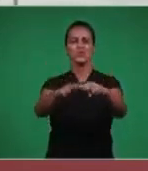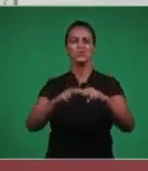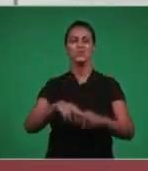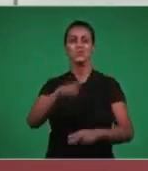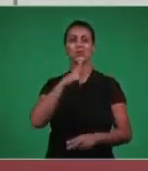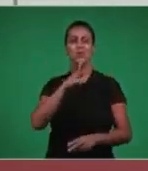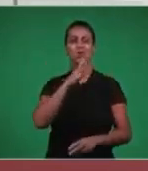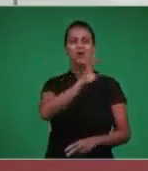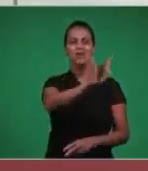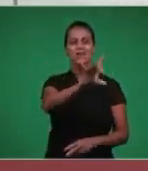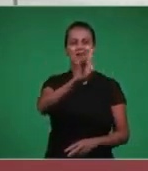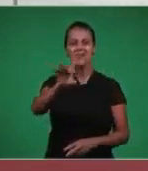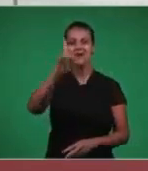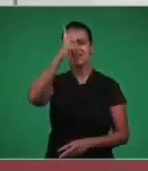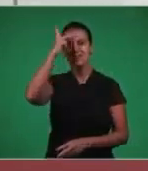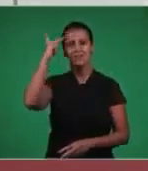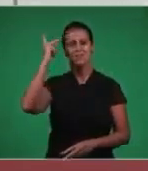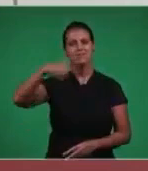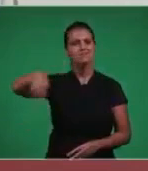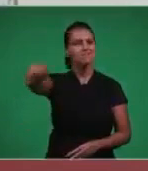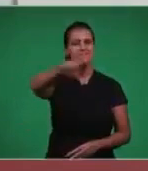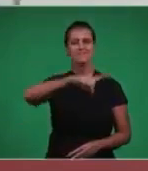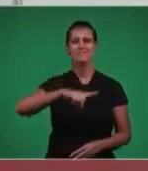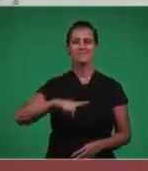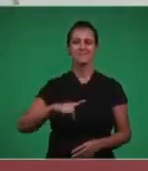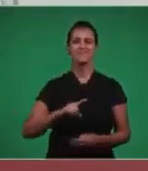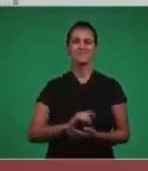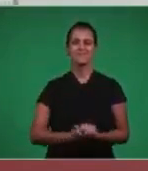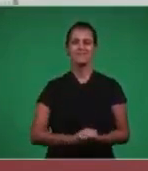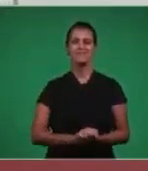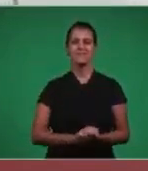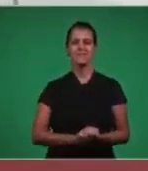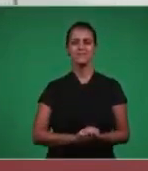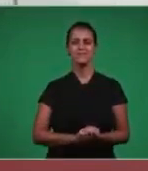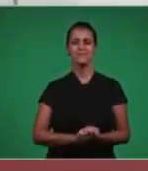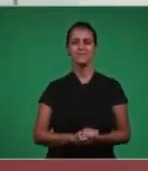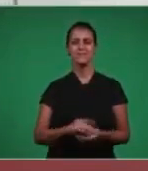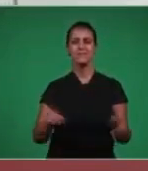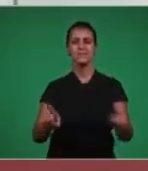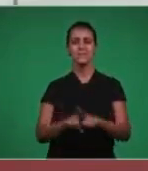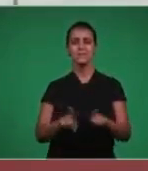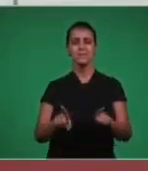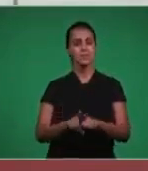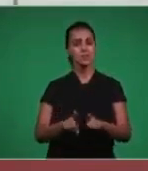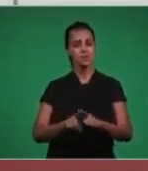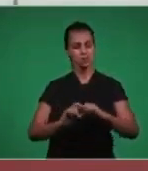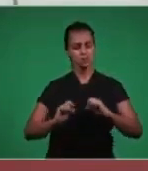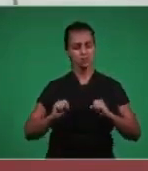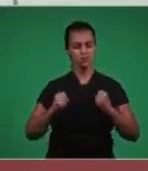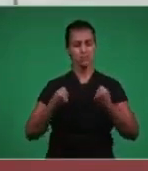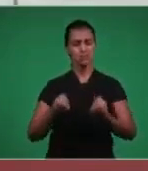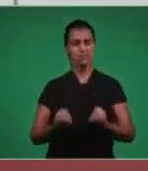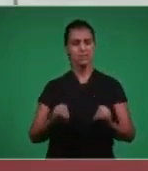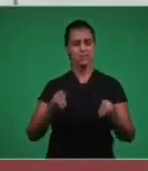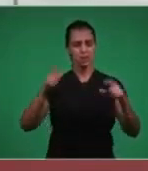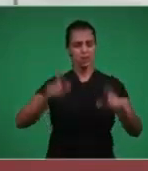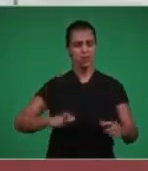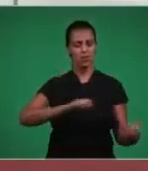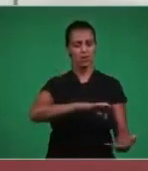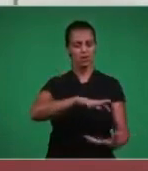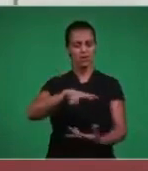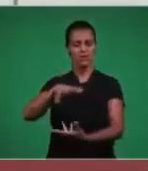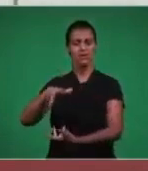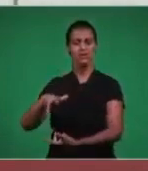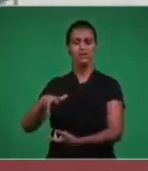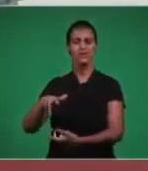and everywhere connected. And you renew the face of the earth. Only a wonderful operation of